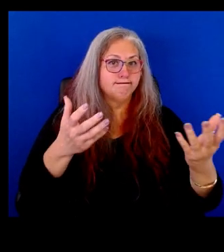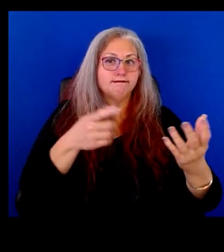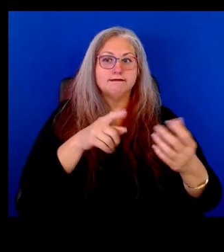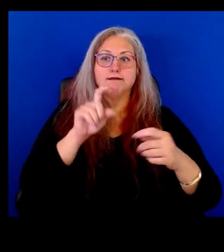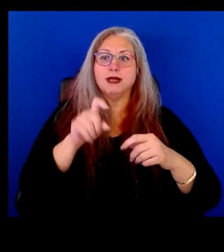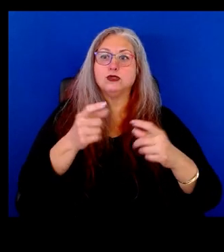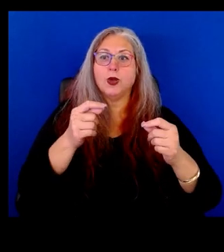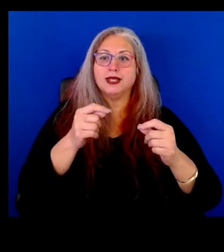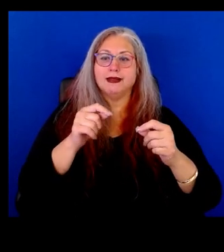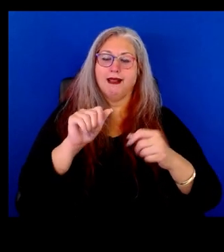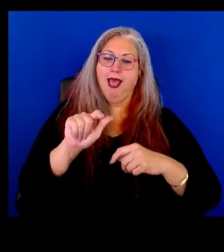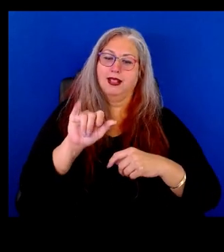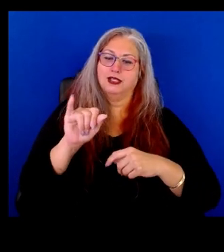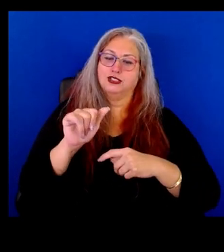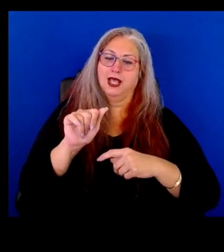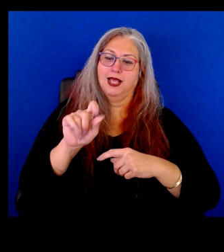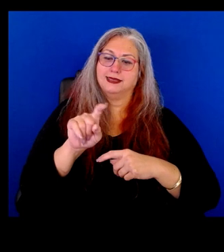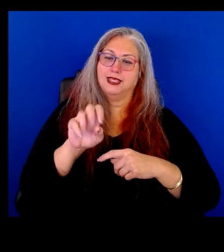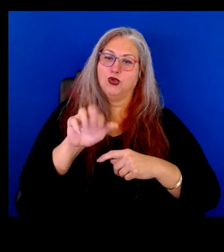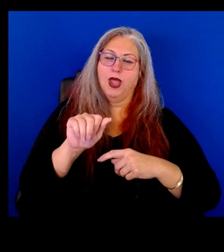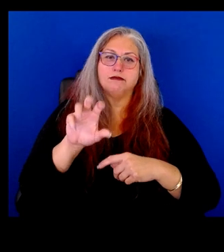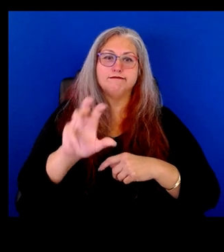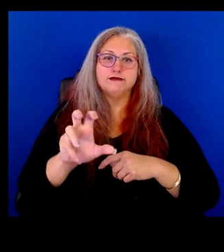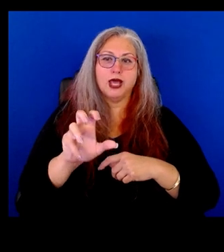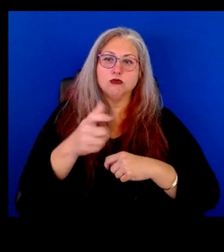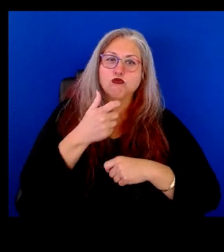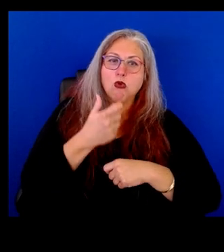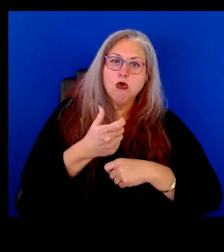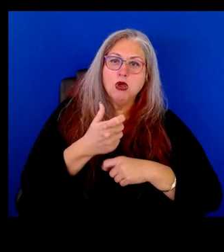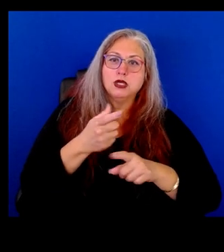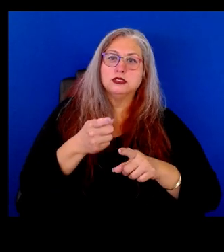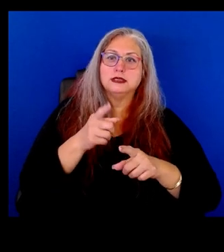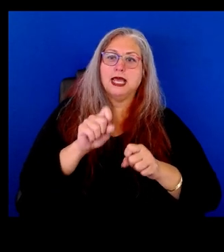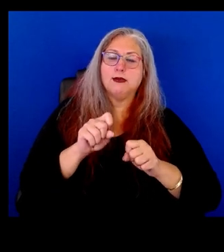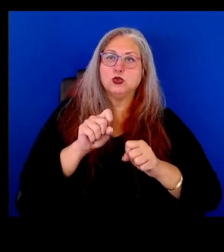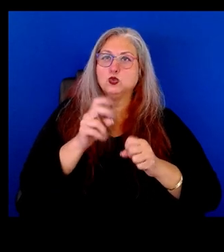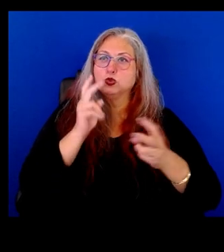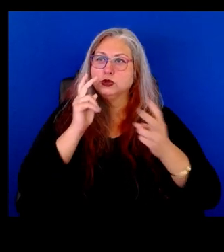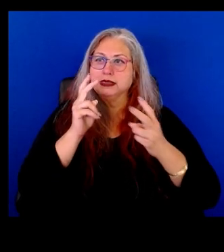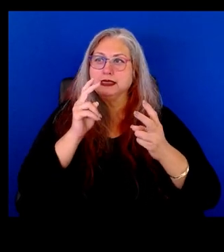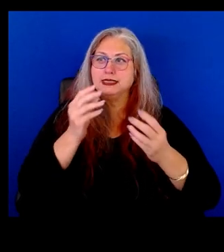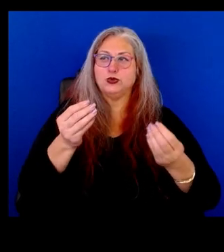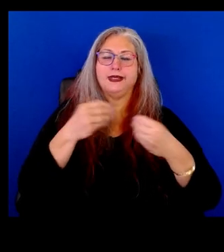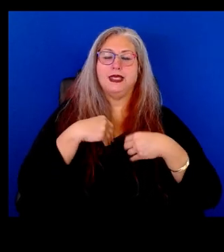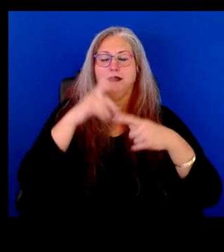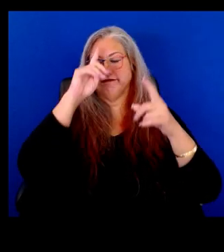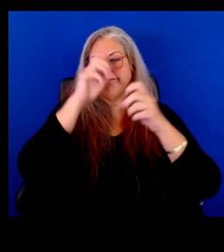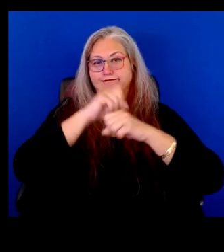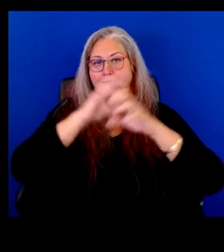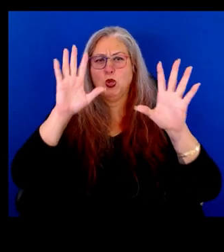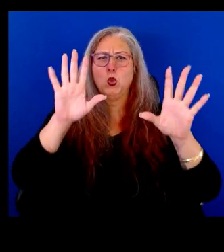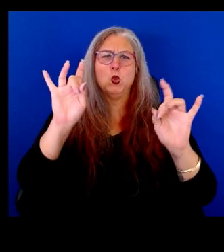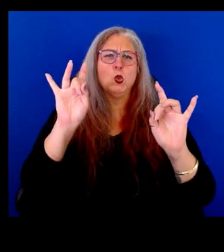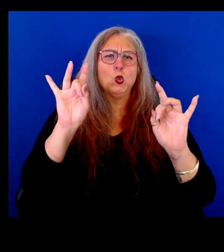had to resort to Al Jazeera channel to be able to get some as an idea. And it was